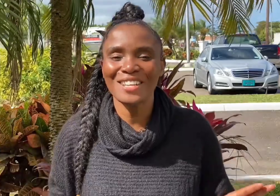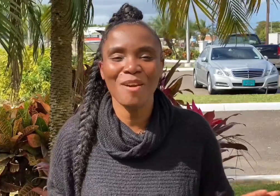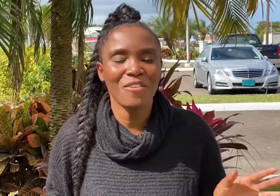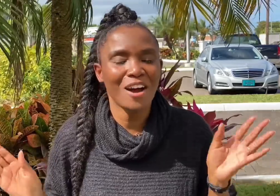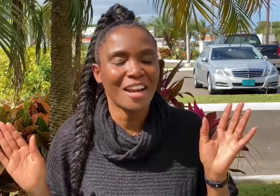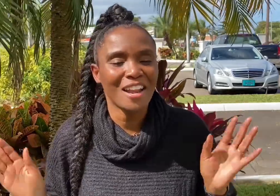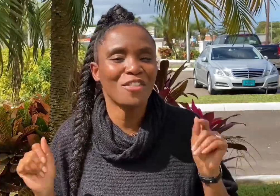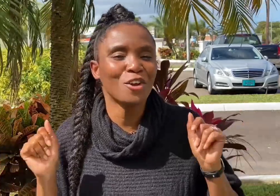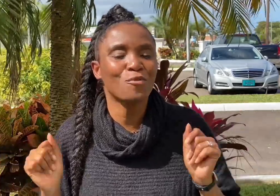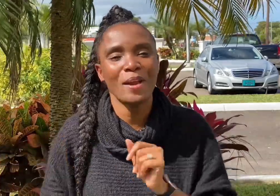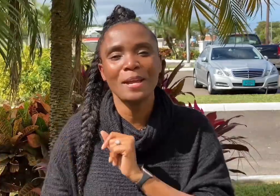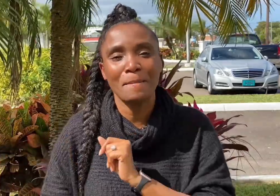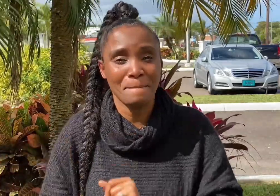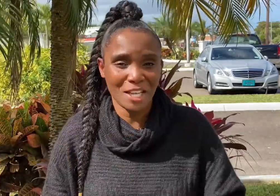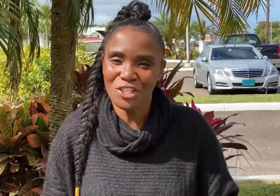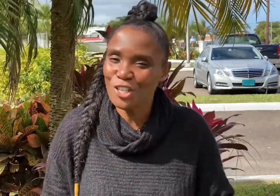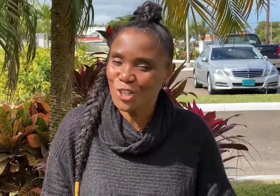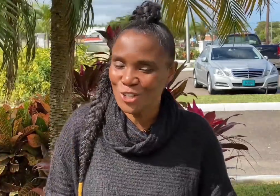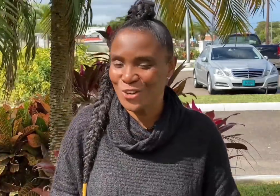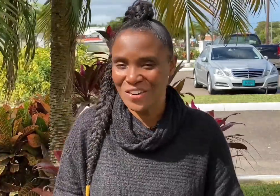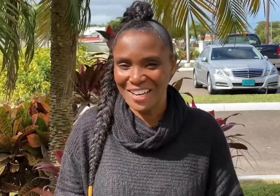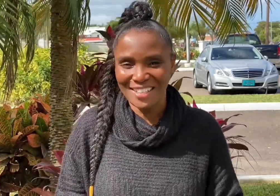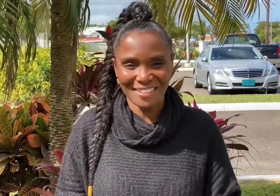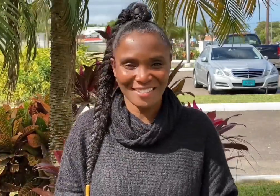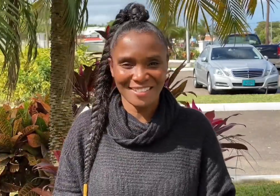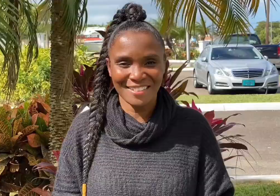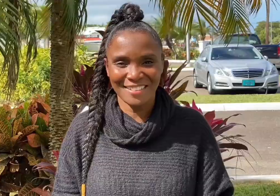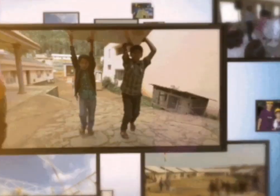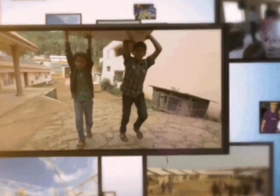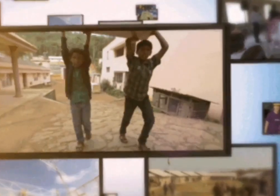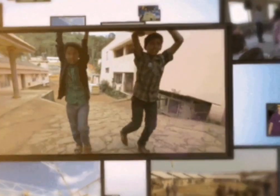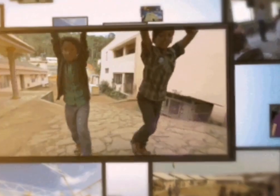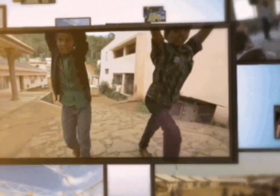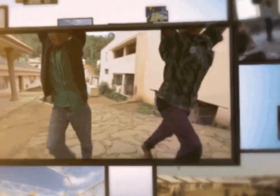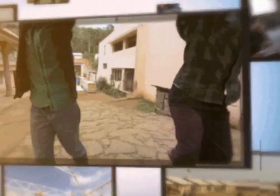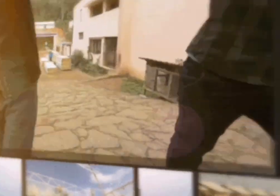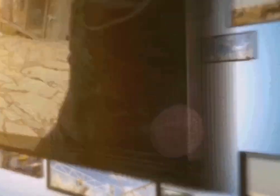It's now time for another great mission story.